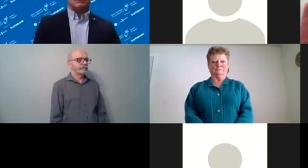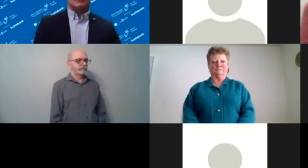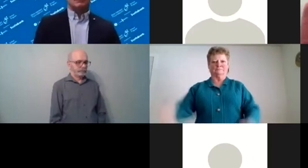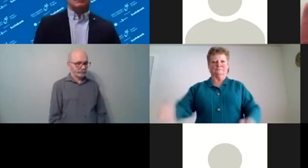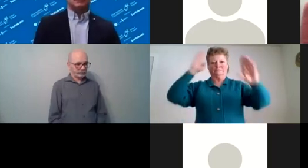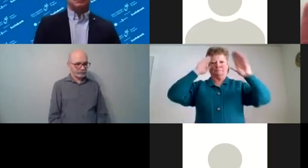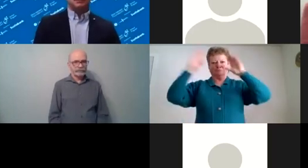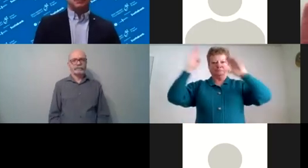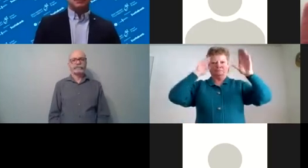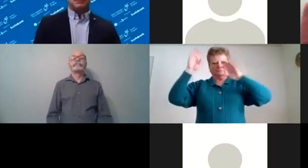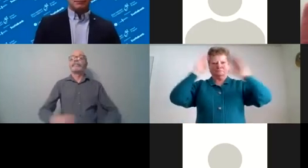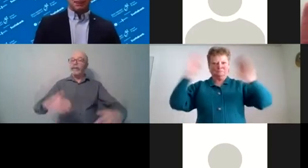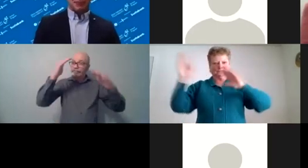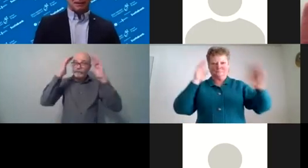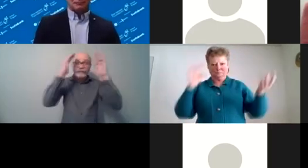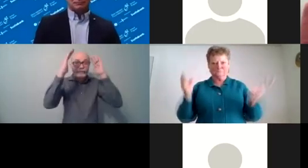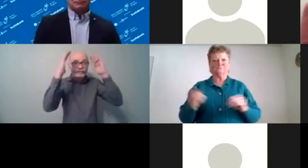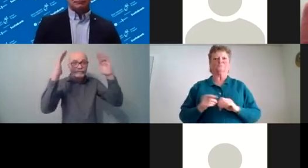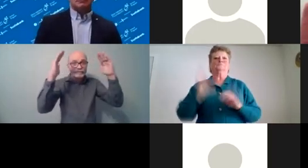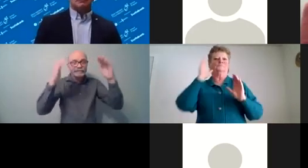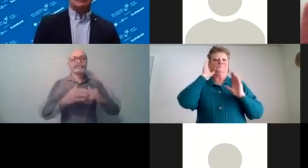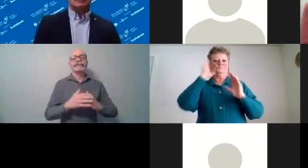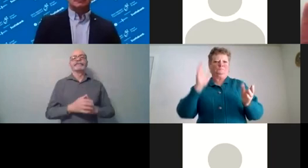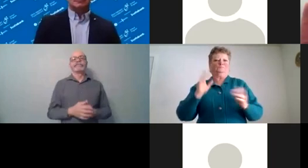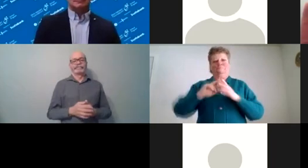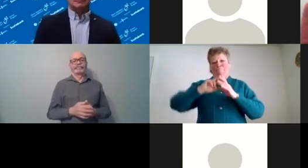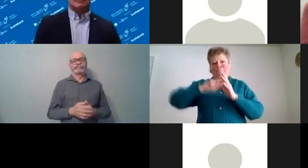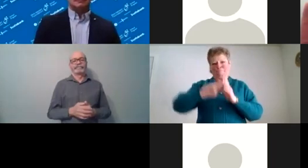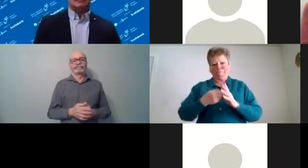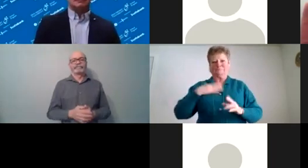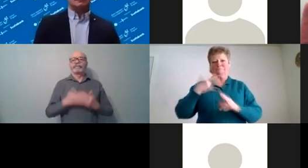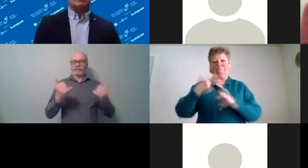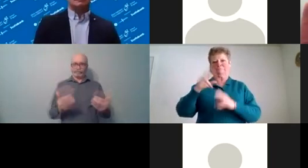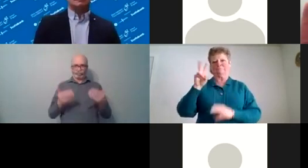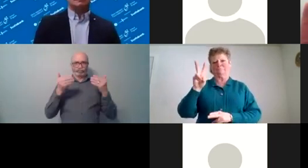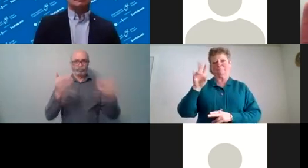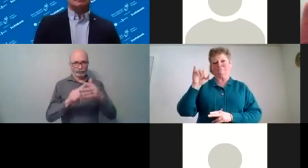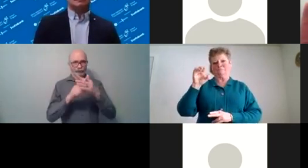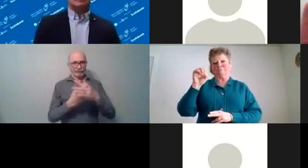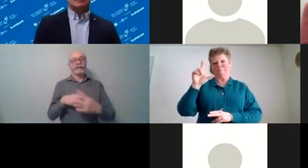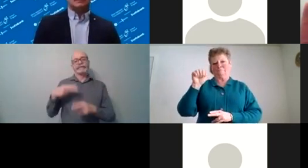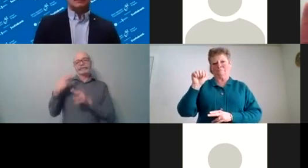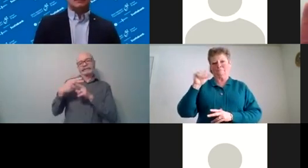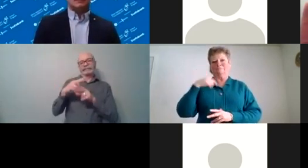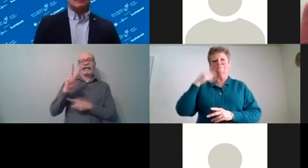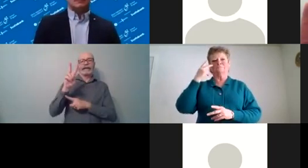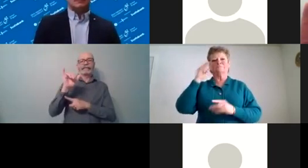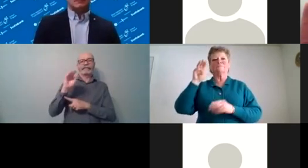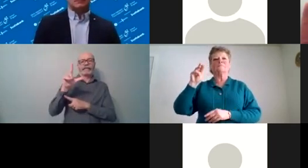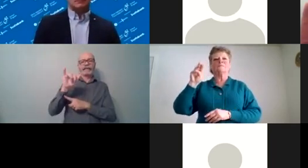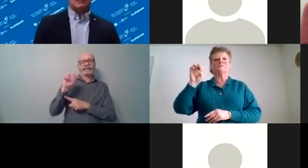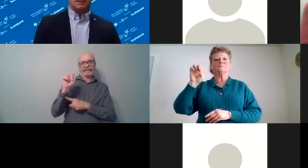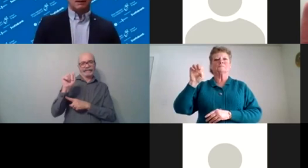Hello, everyone. I think we are ready to get started. My name is Violet McLeod. I'm the Media Relations Advisor